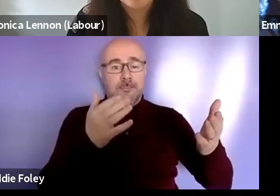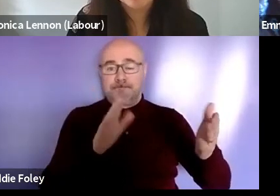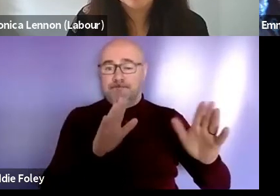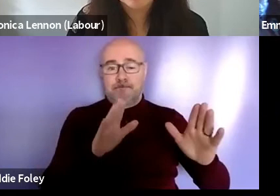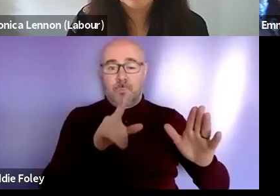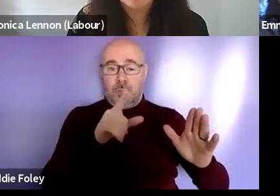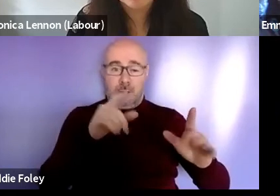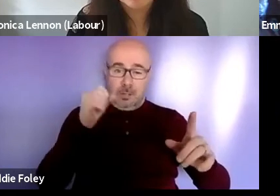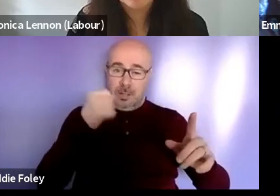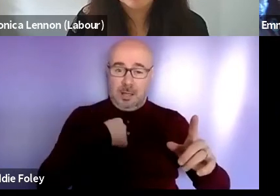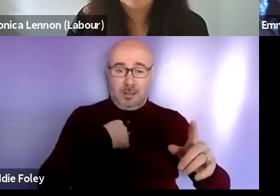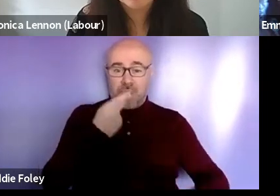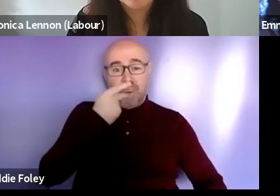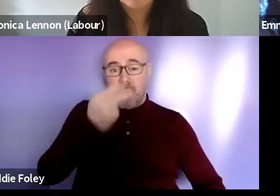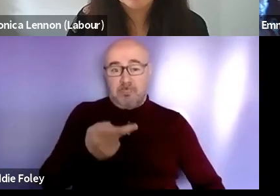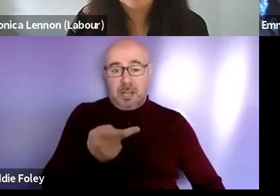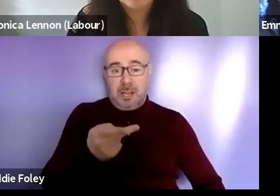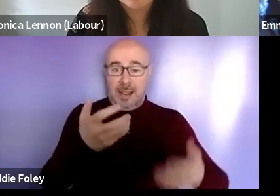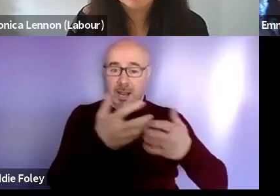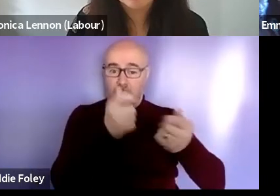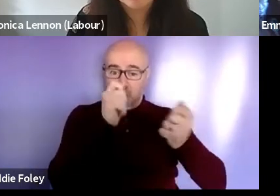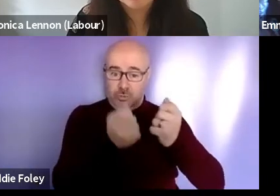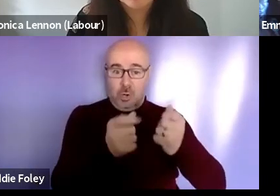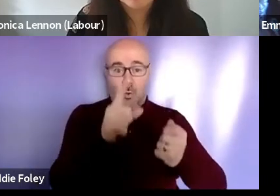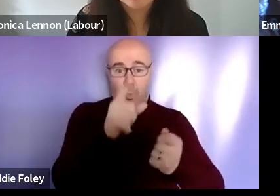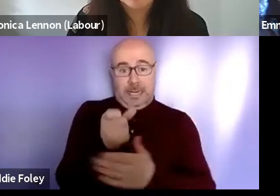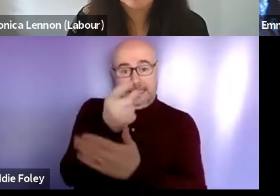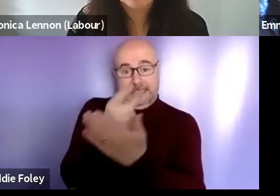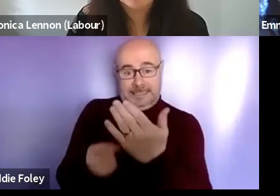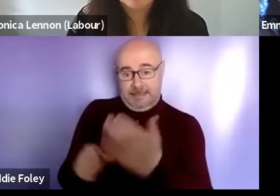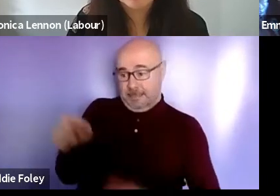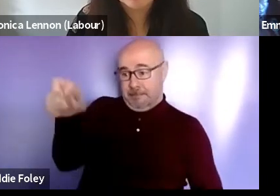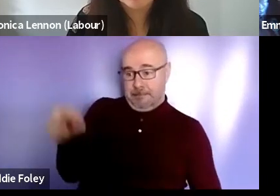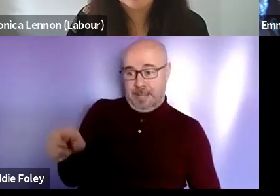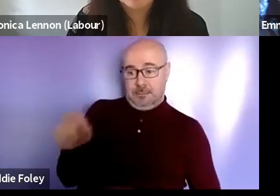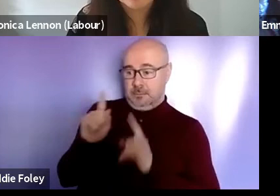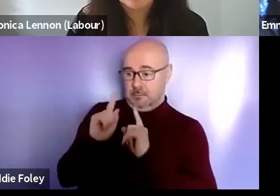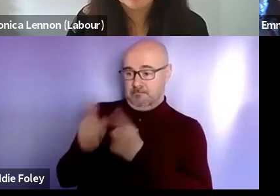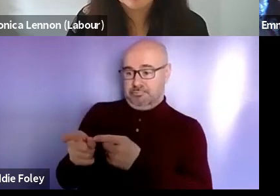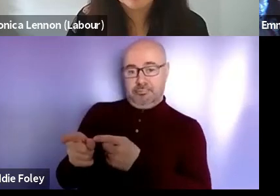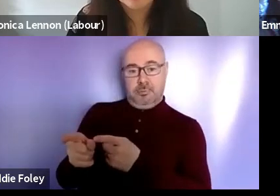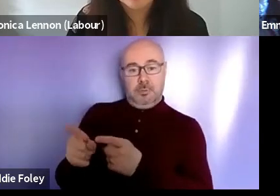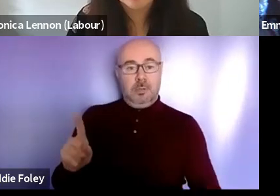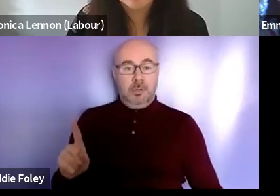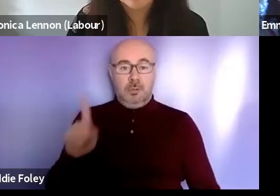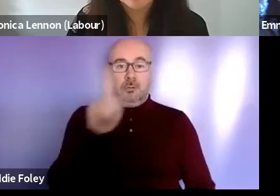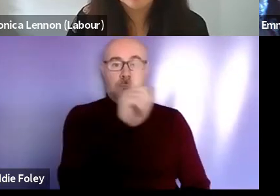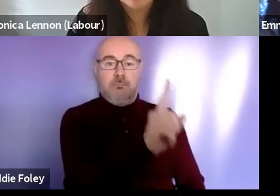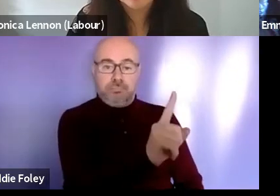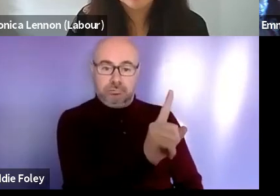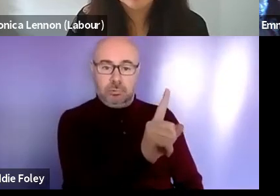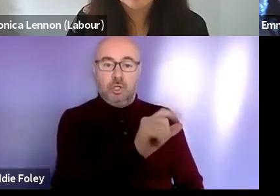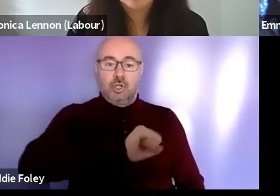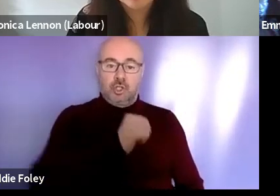disabled MSPs. We then need to work together to raise disabled people's